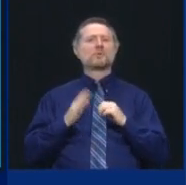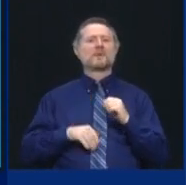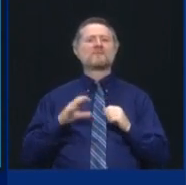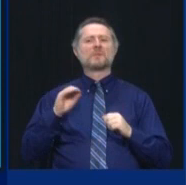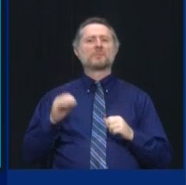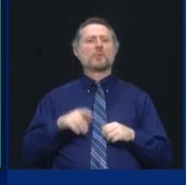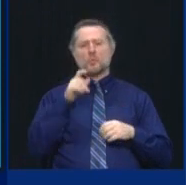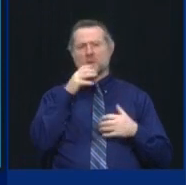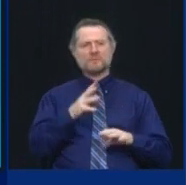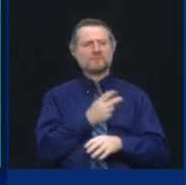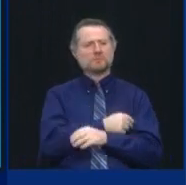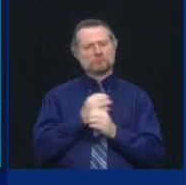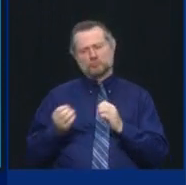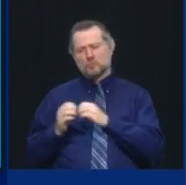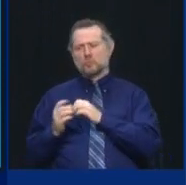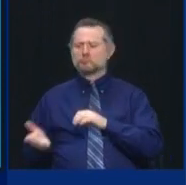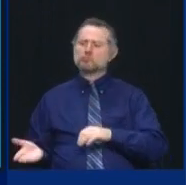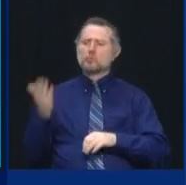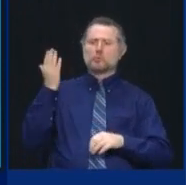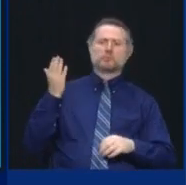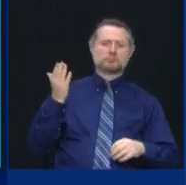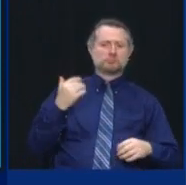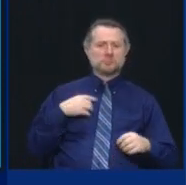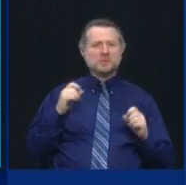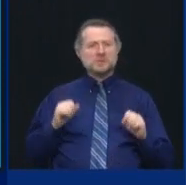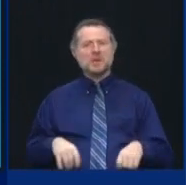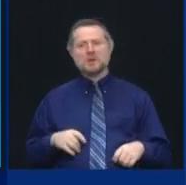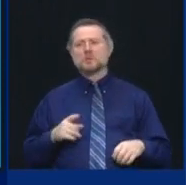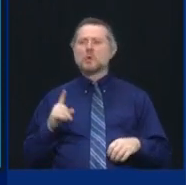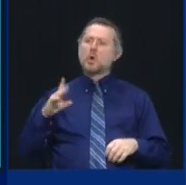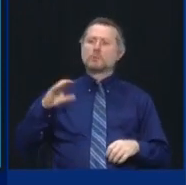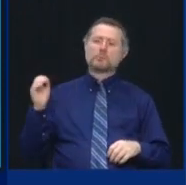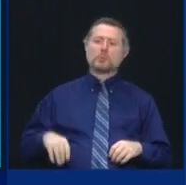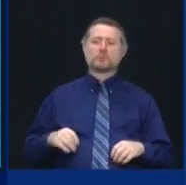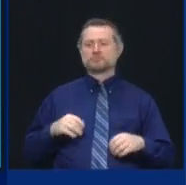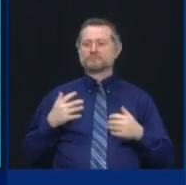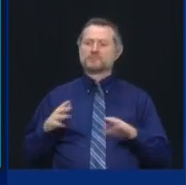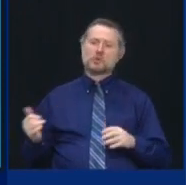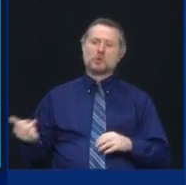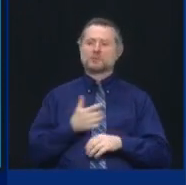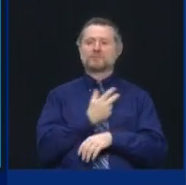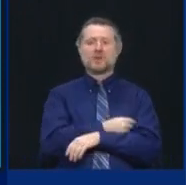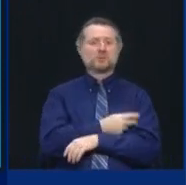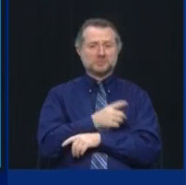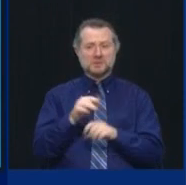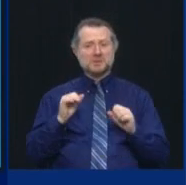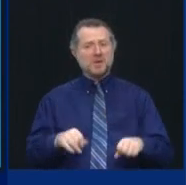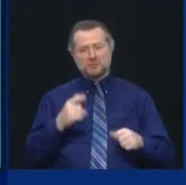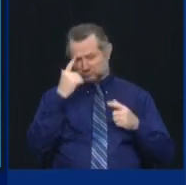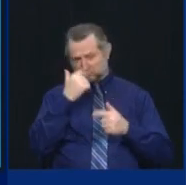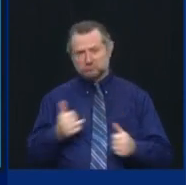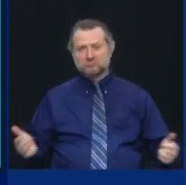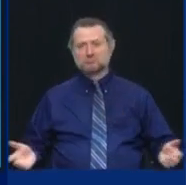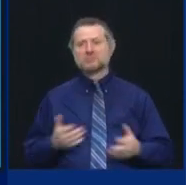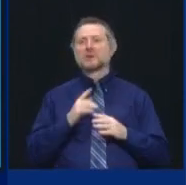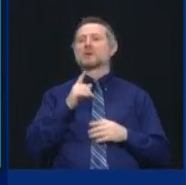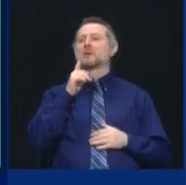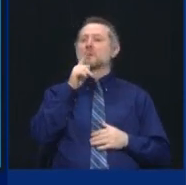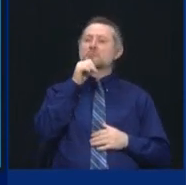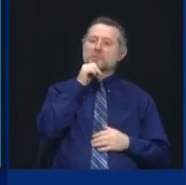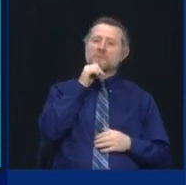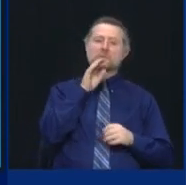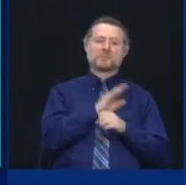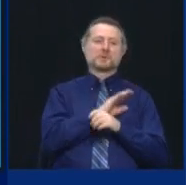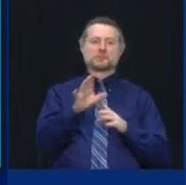vaccinated. You can go to 100% vaccinated. That's in a private operator's